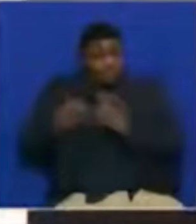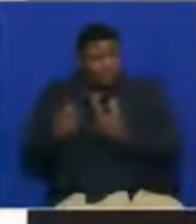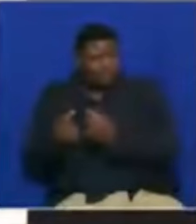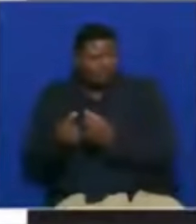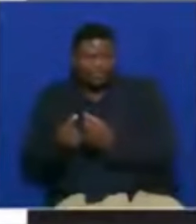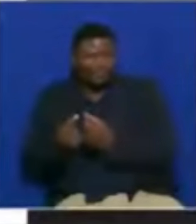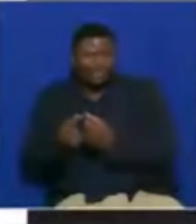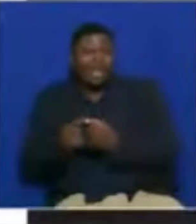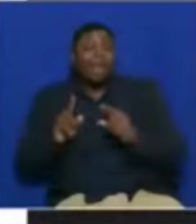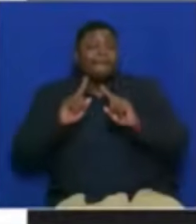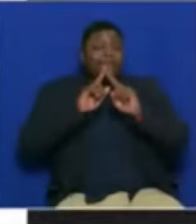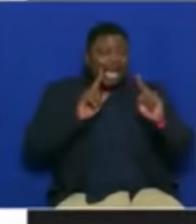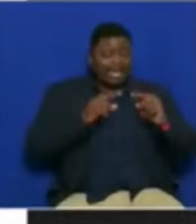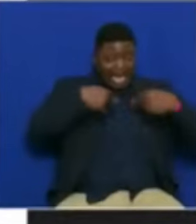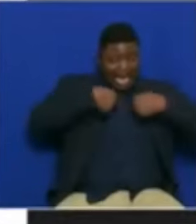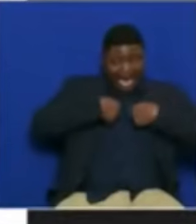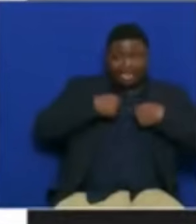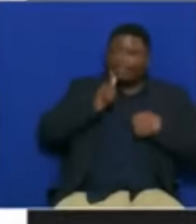Noted, Commissioner.